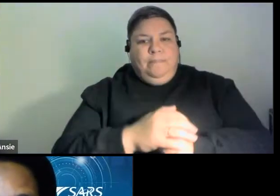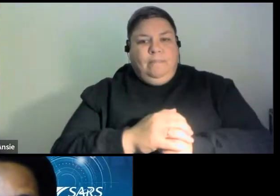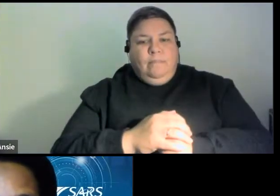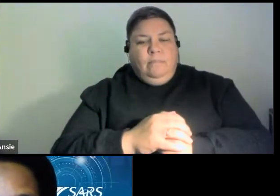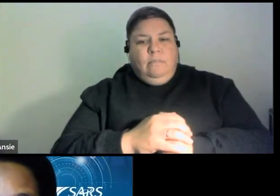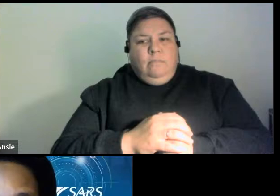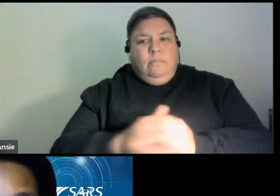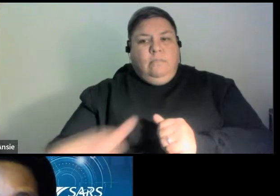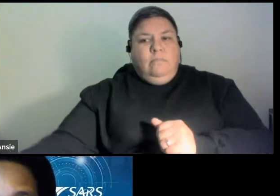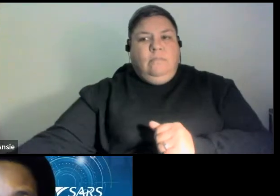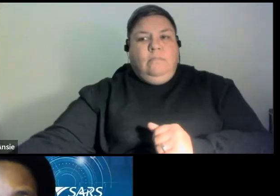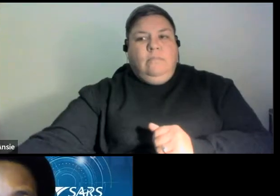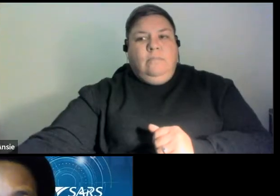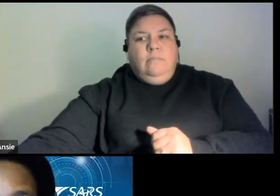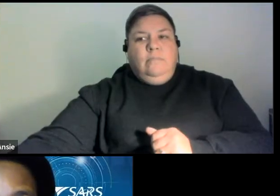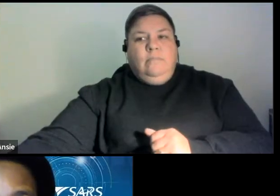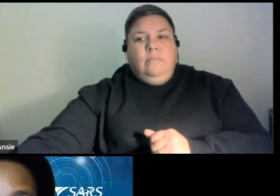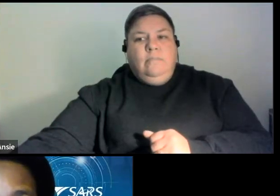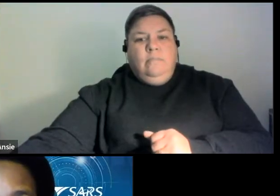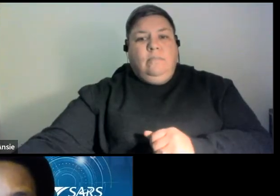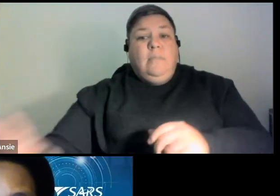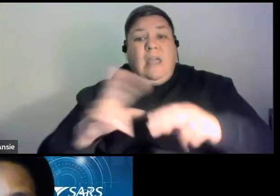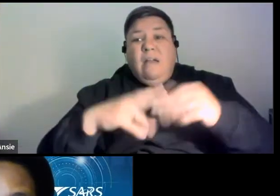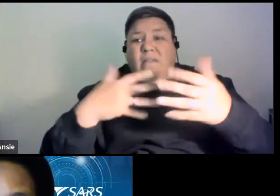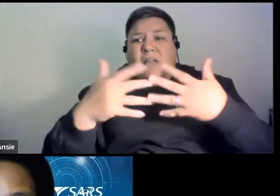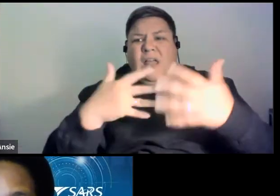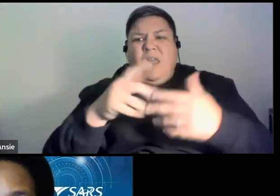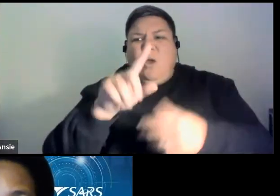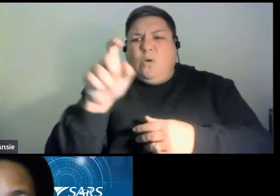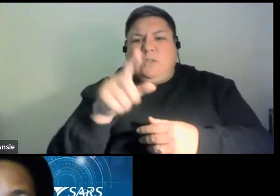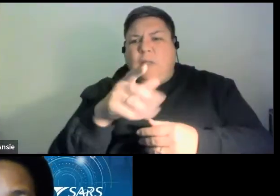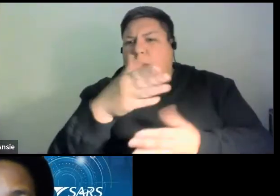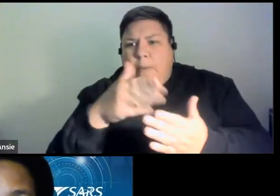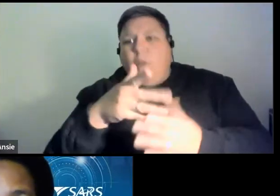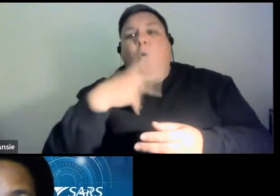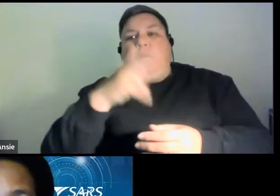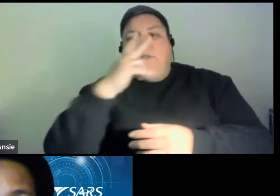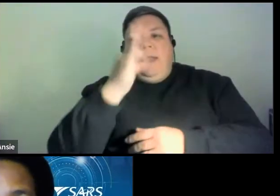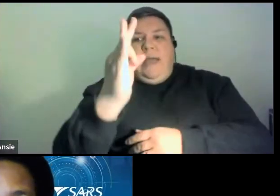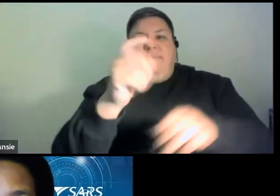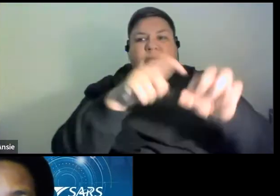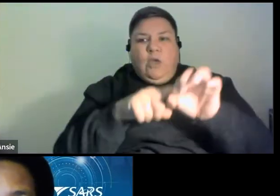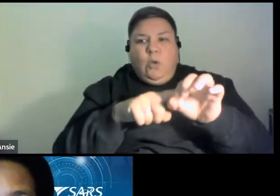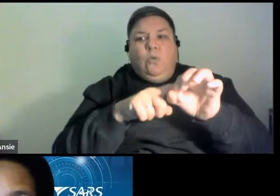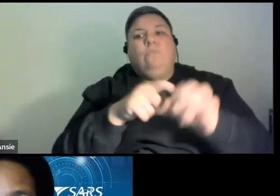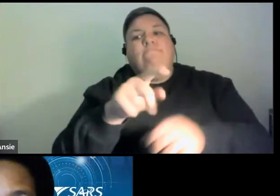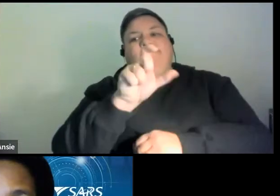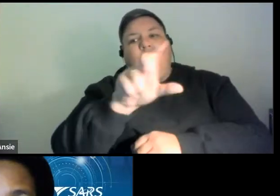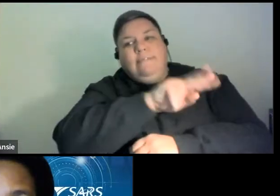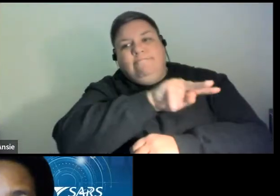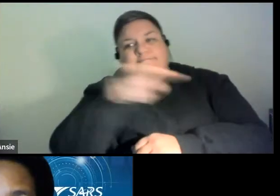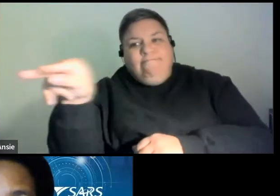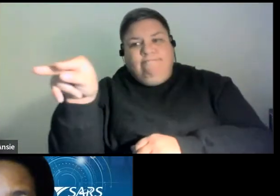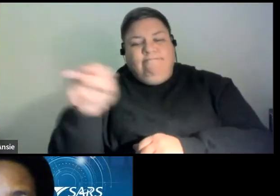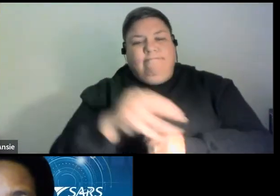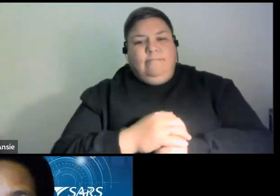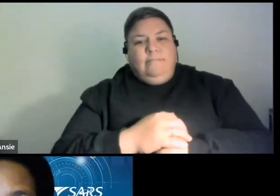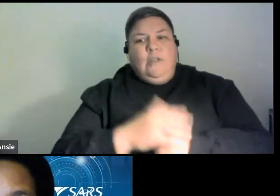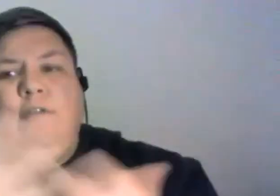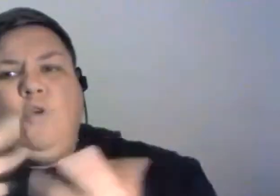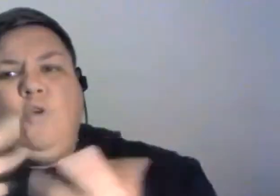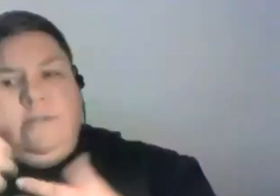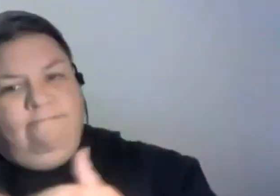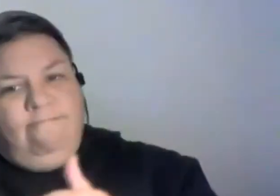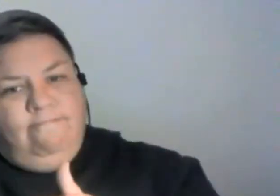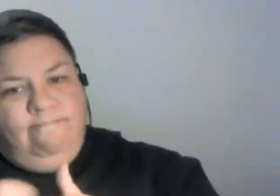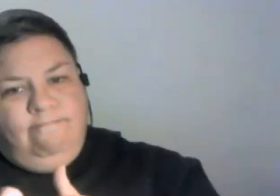questions that we have not answered, we will place those as FAQs on the SARS website within the next few days. And we